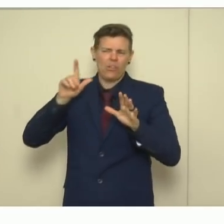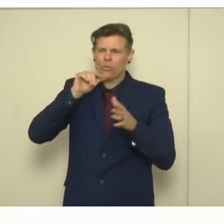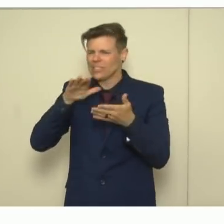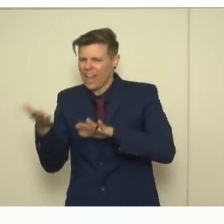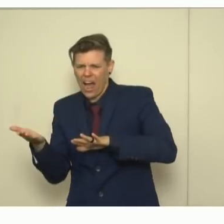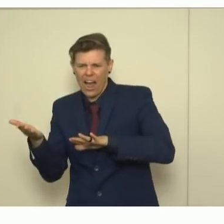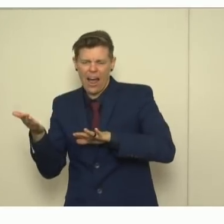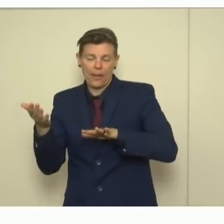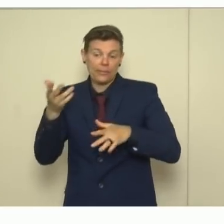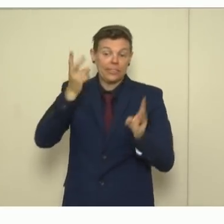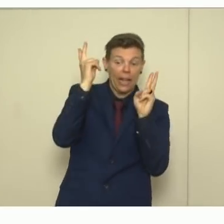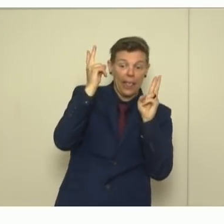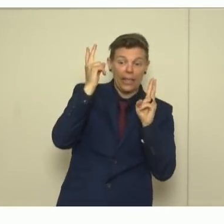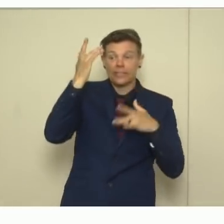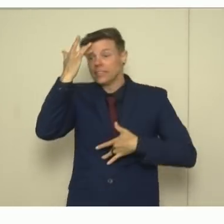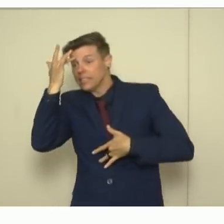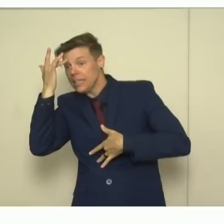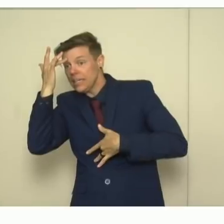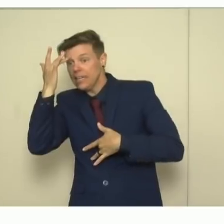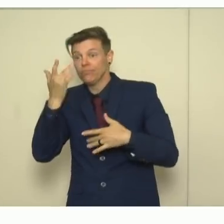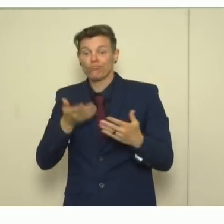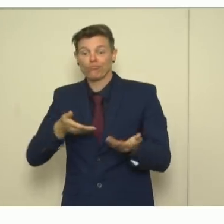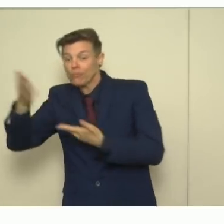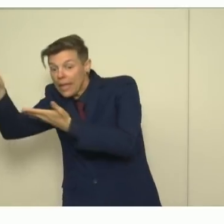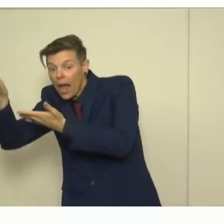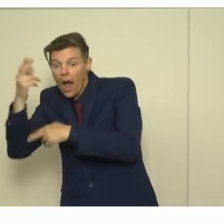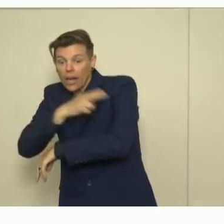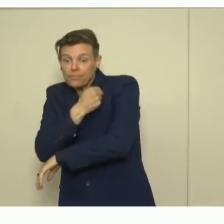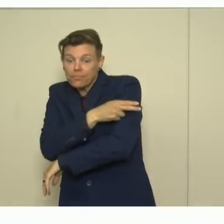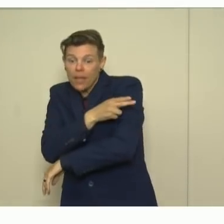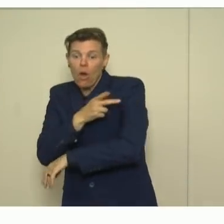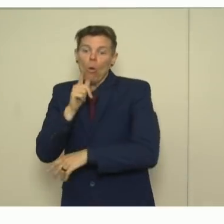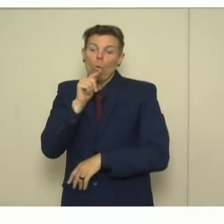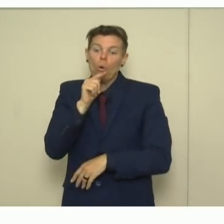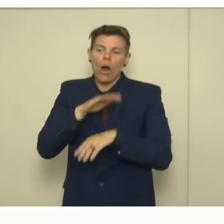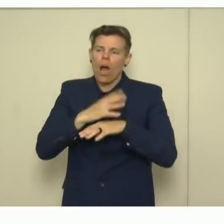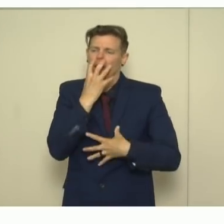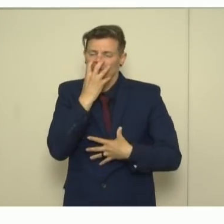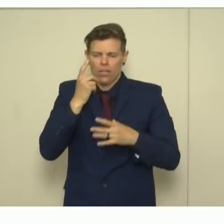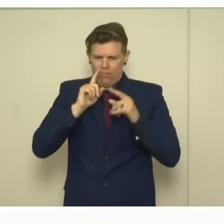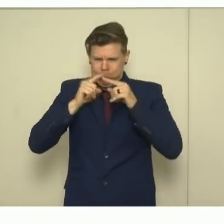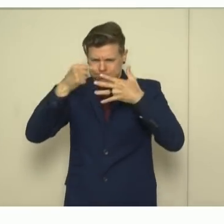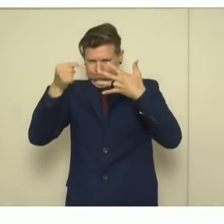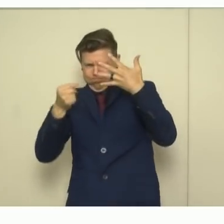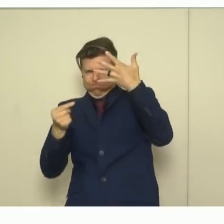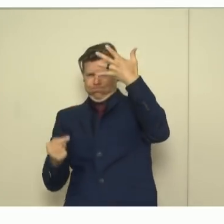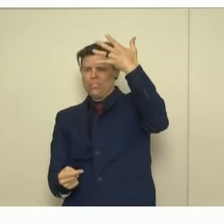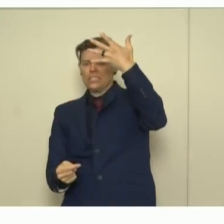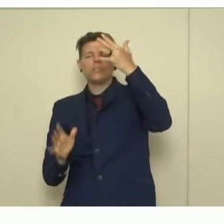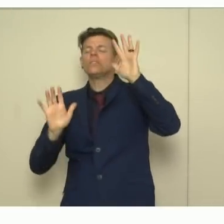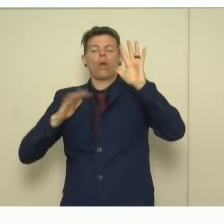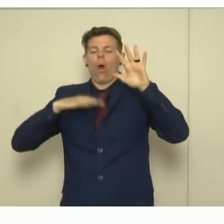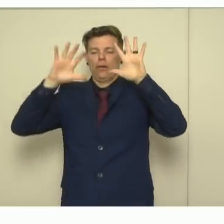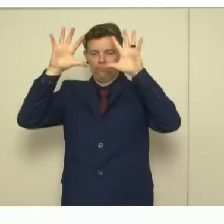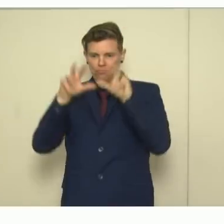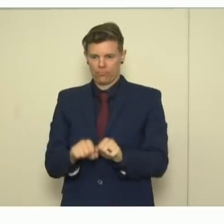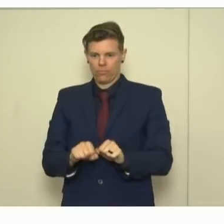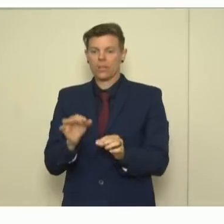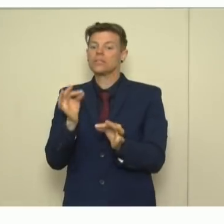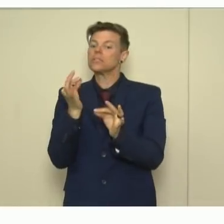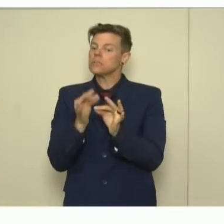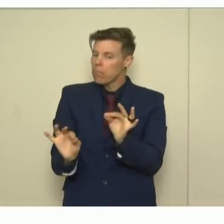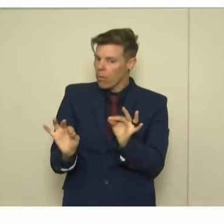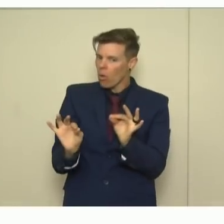on ventilators who might have a longer course. And so we just said, the average person with COVID has COVID for 14 days, and you can